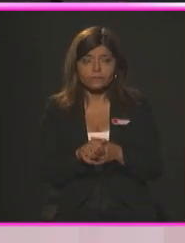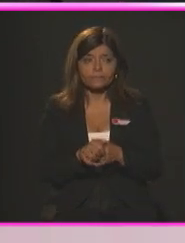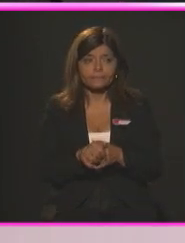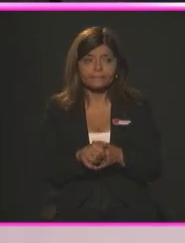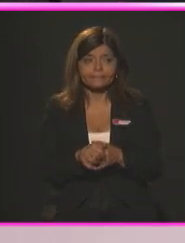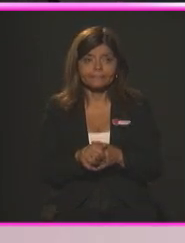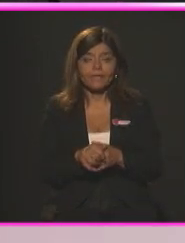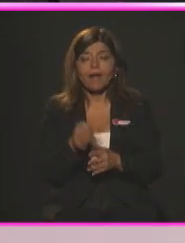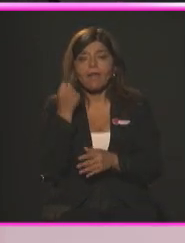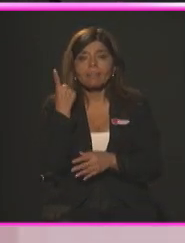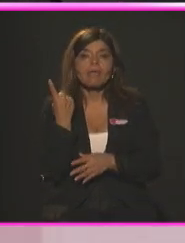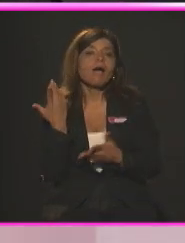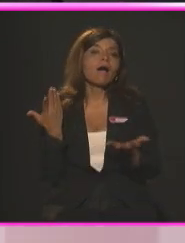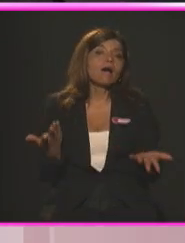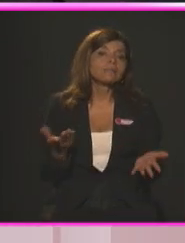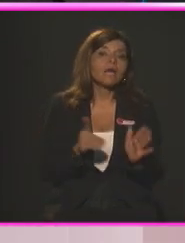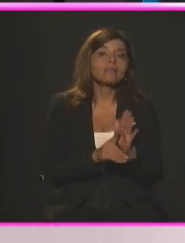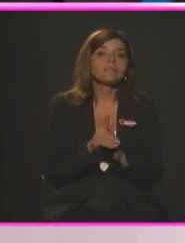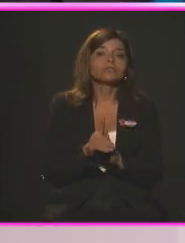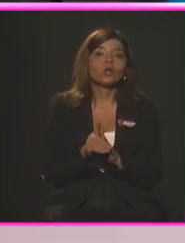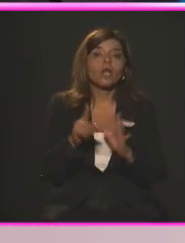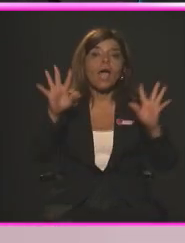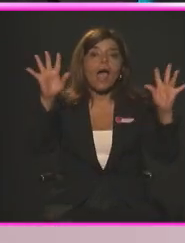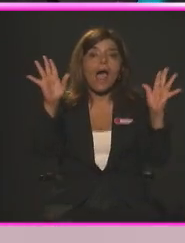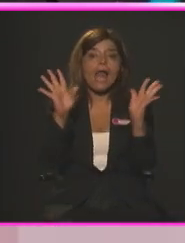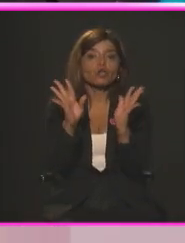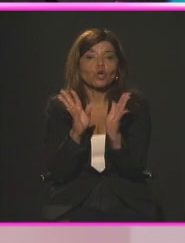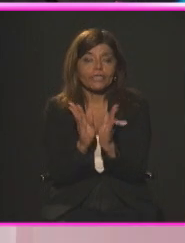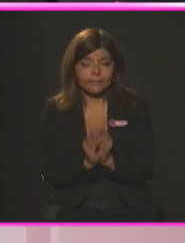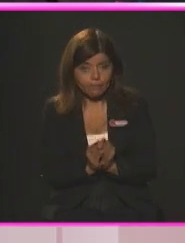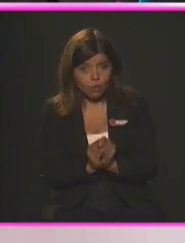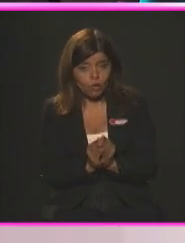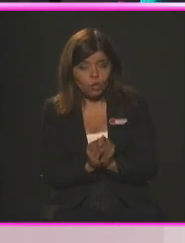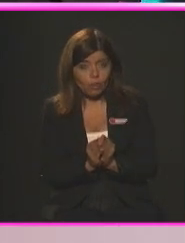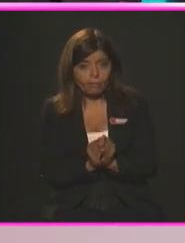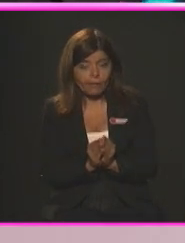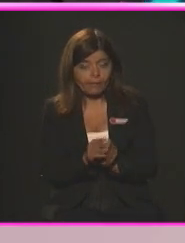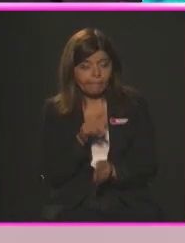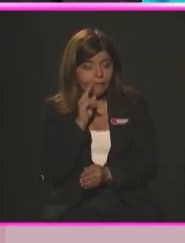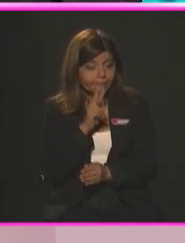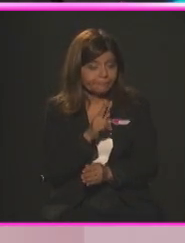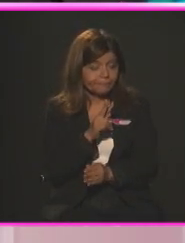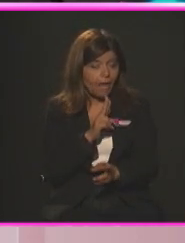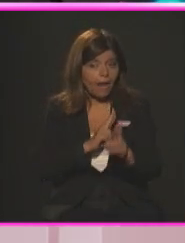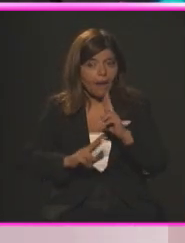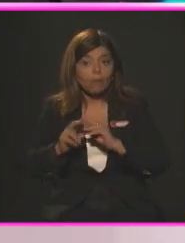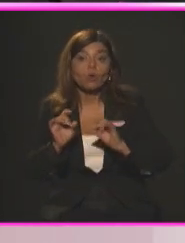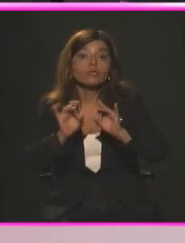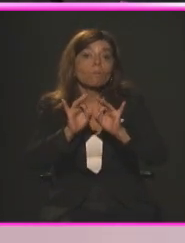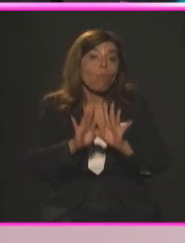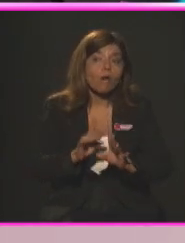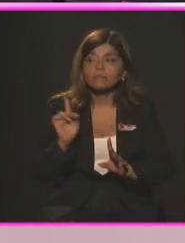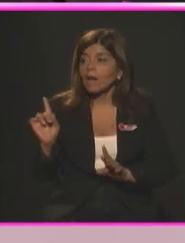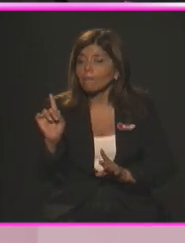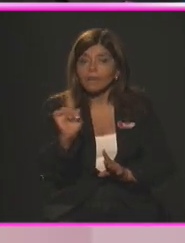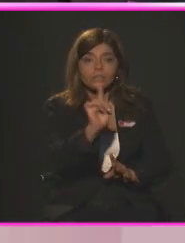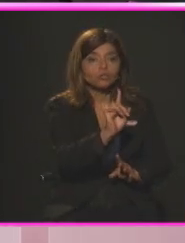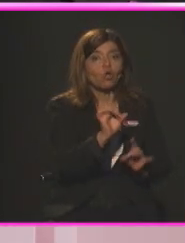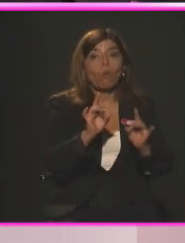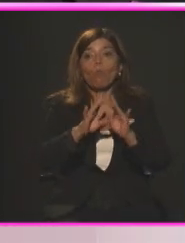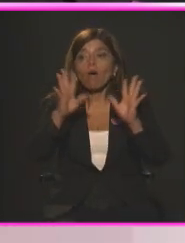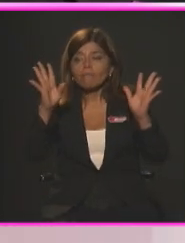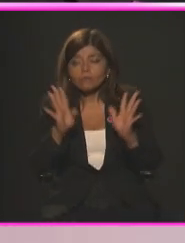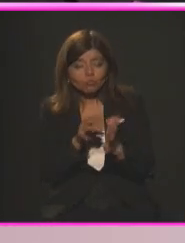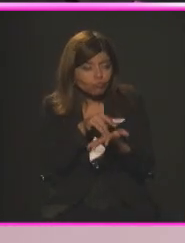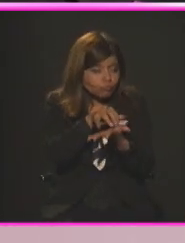NIH is spending about $170 million on in the United States. And the idea is to build AI algorithms to tell at a detailed